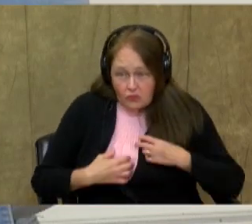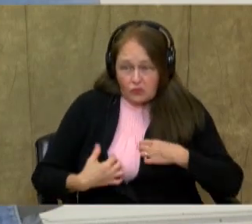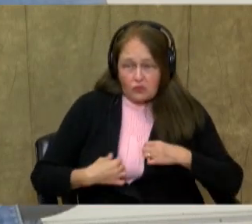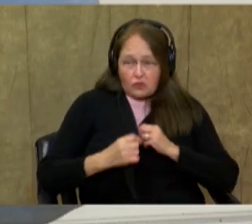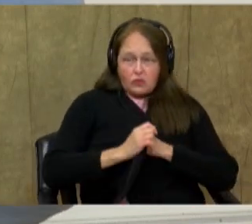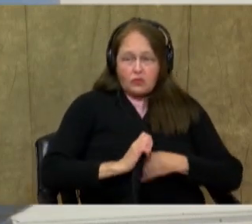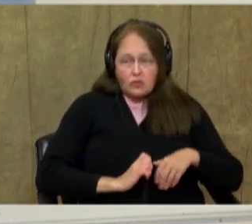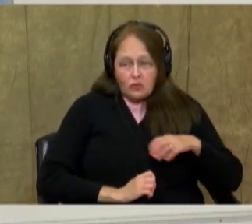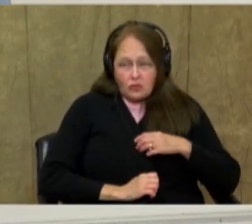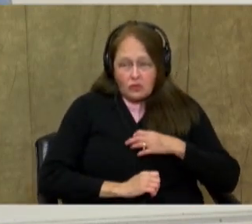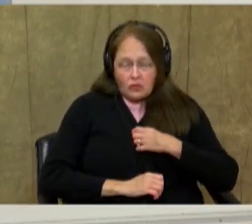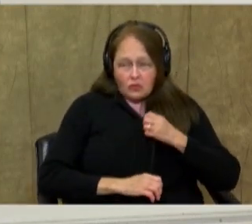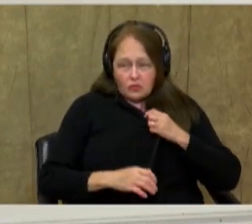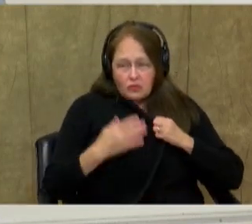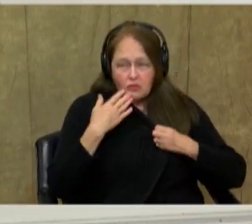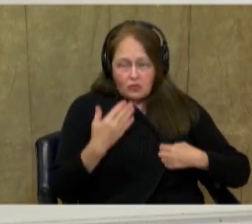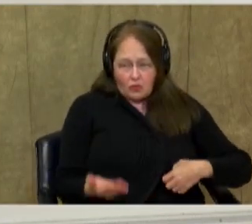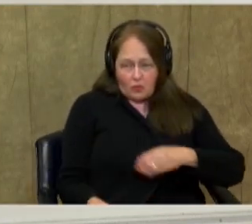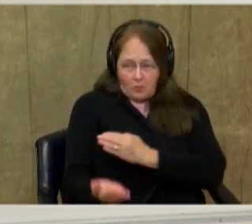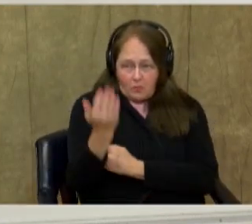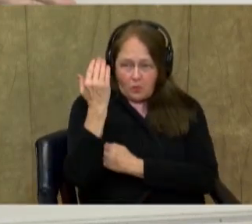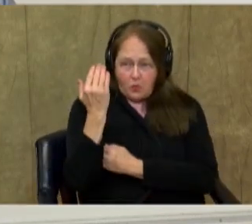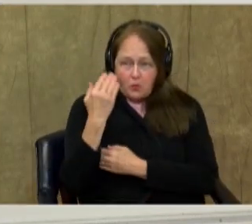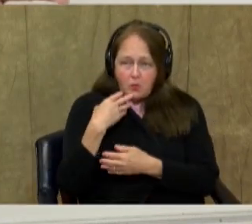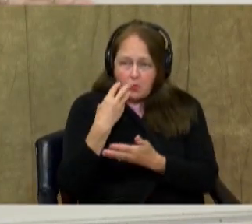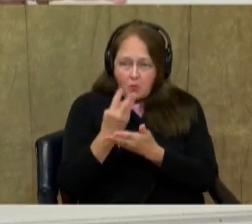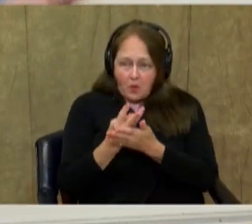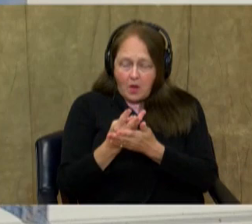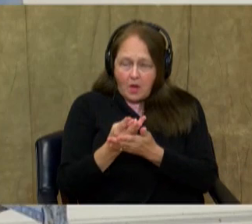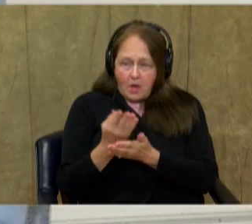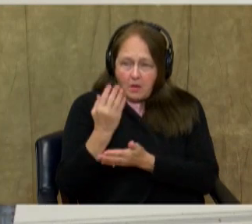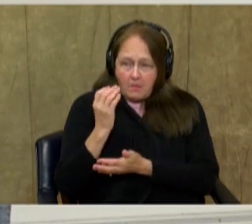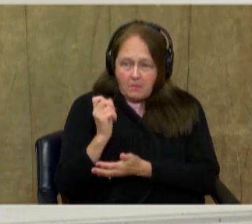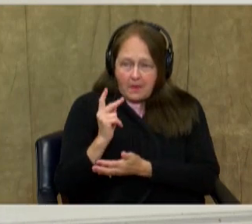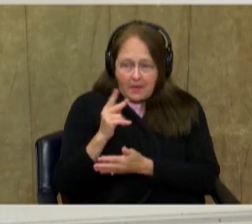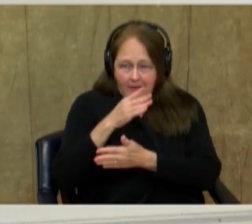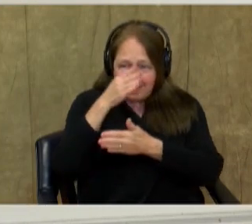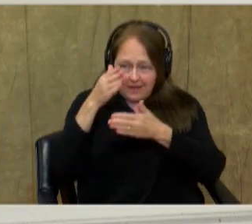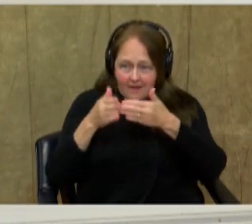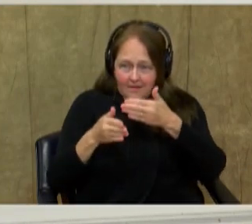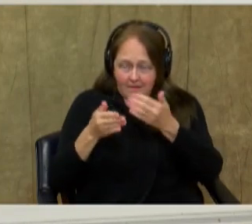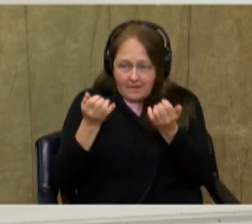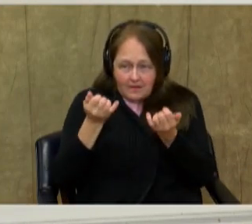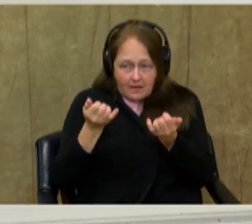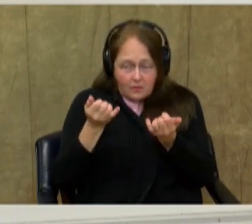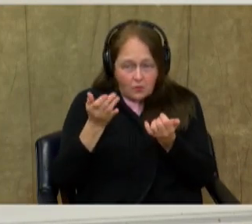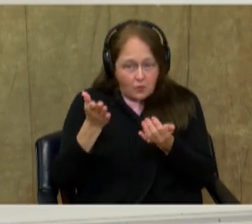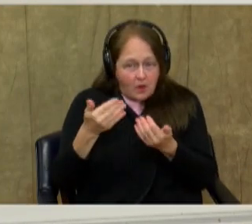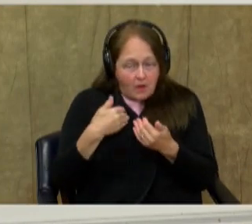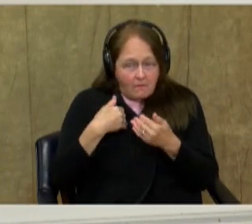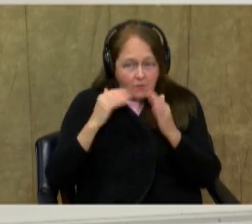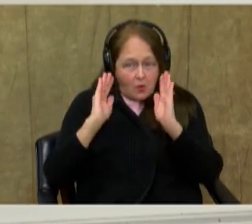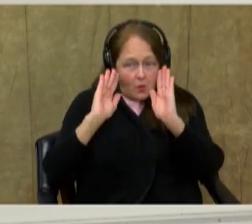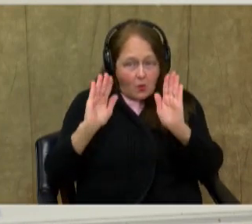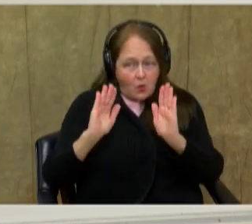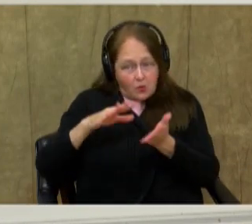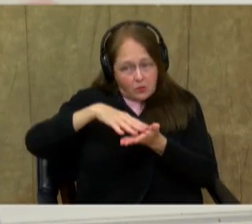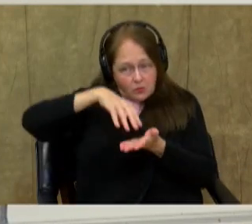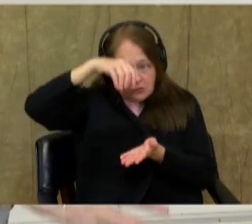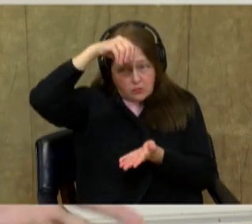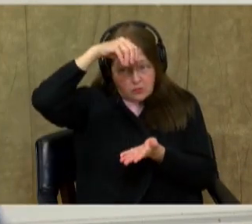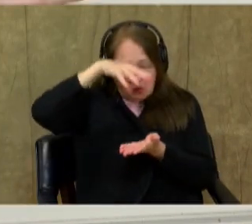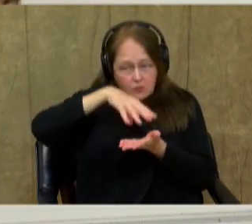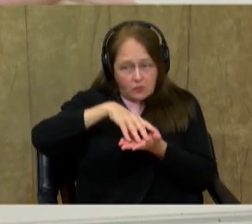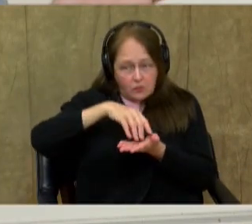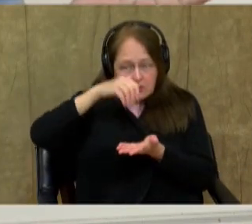Good morning and welcome back, guys. We're at the end now. I know you've had an awesome time learning as well as